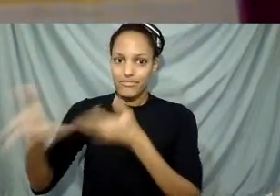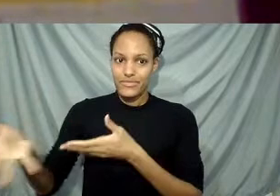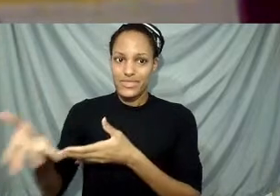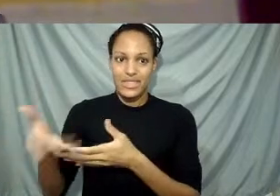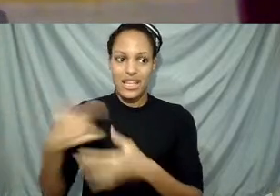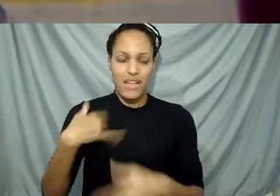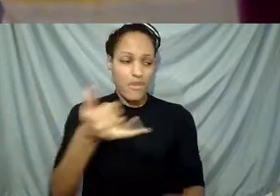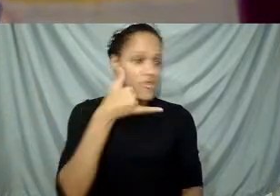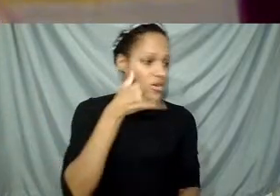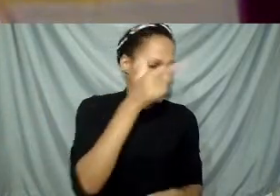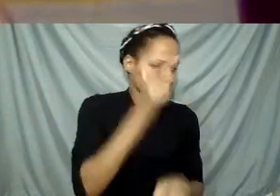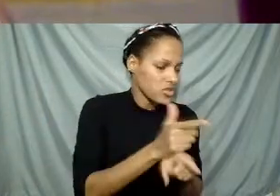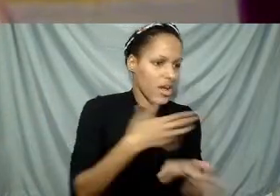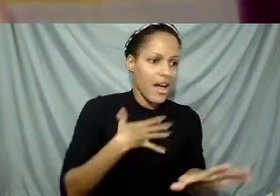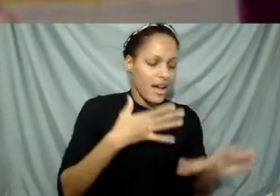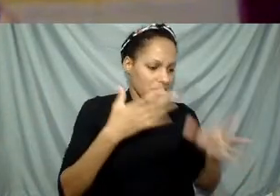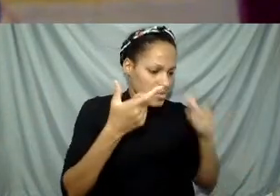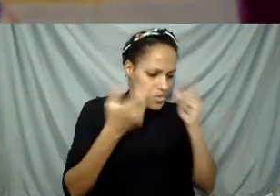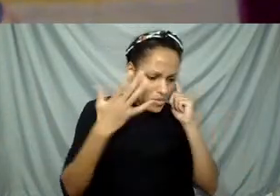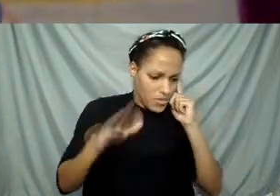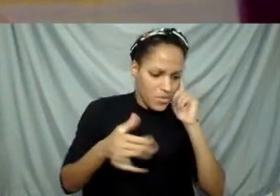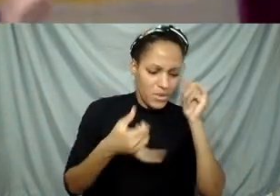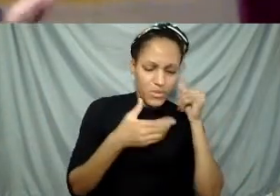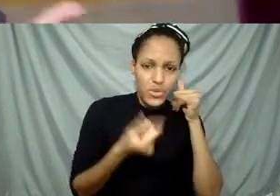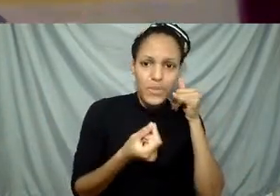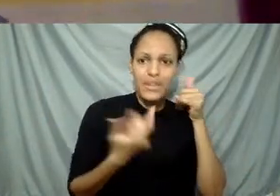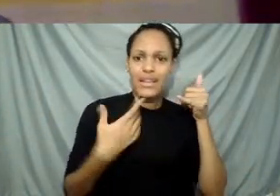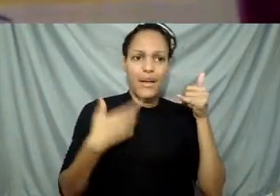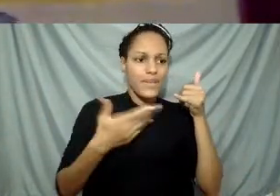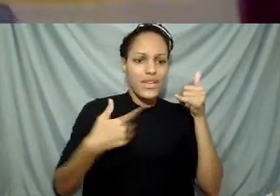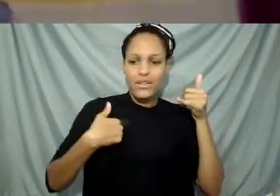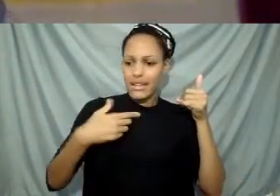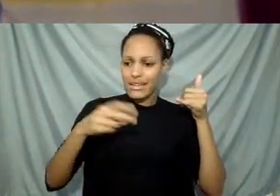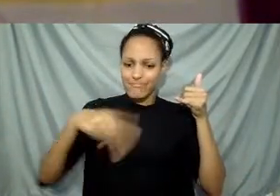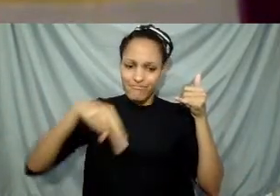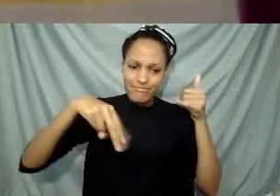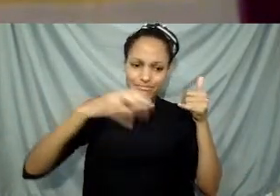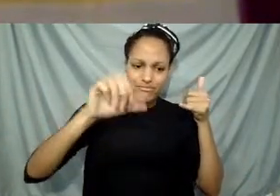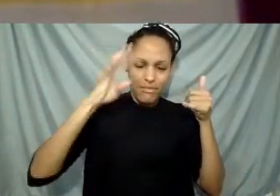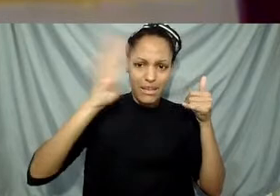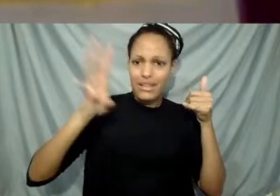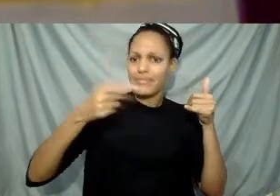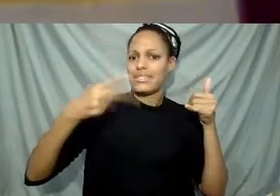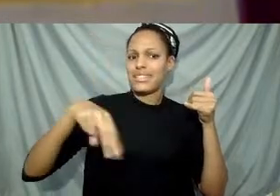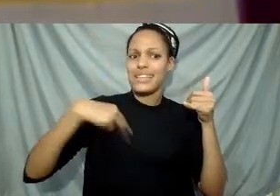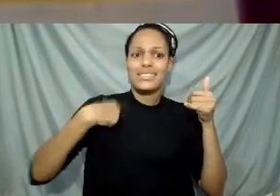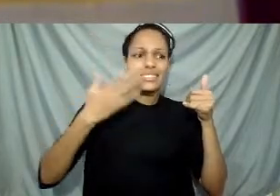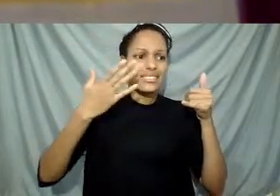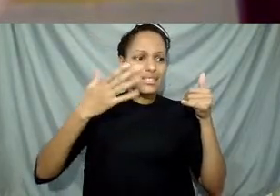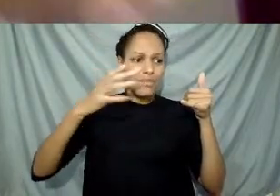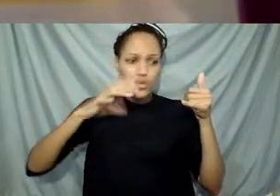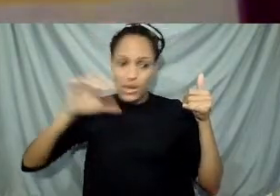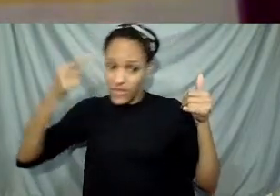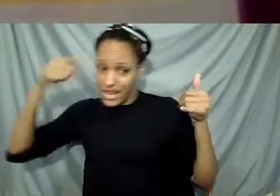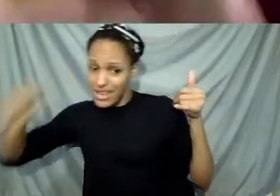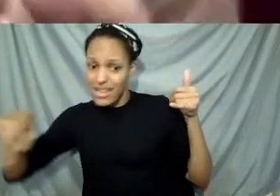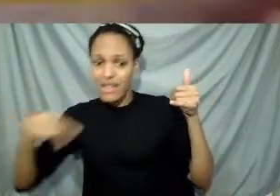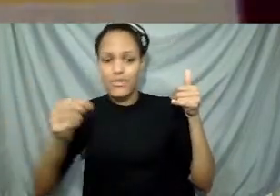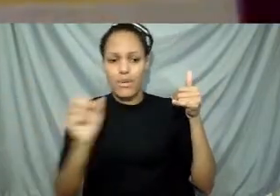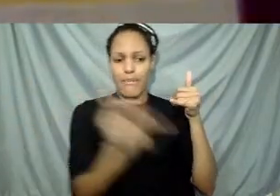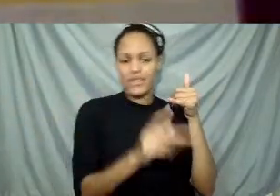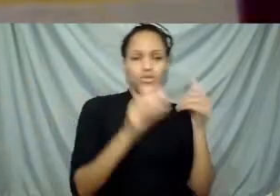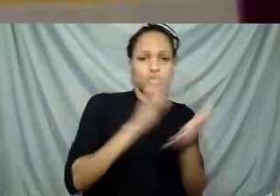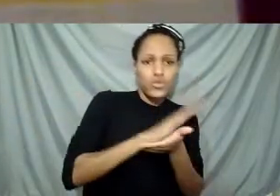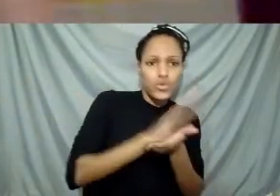I'm doing. You know, I'm here choreographing, but I don't know if this is me or if I'm doing this because of him. You know, I need to go back to school and get a